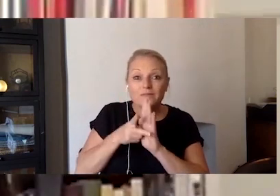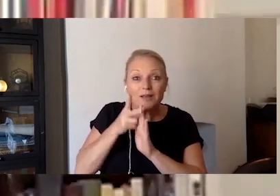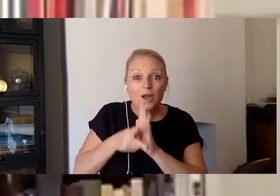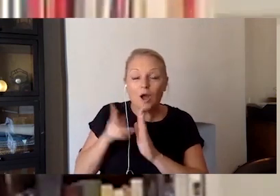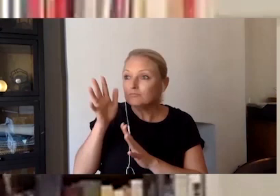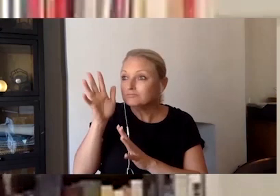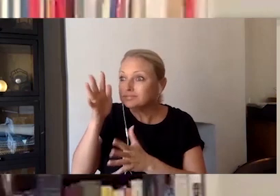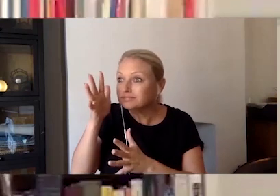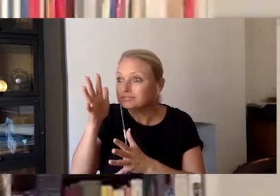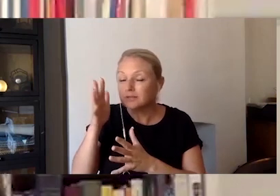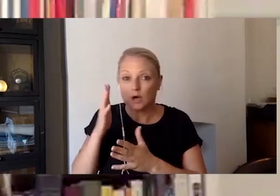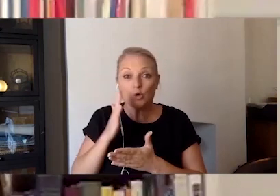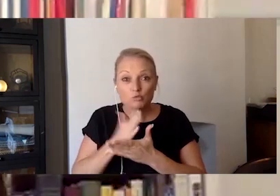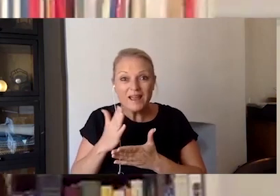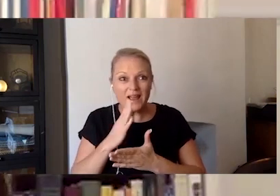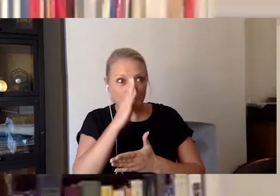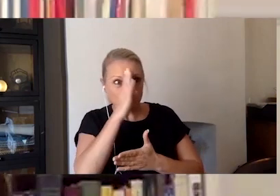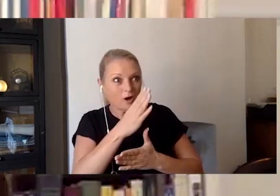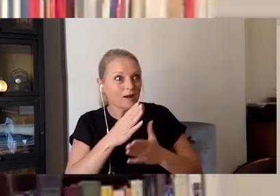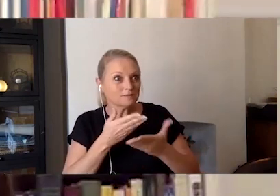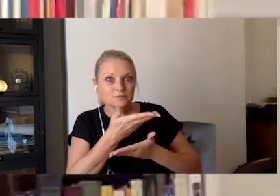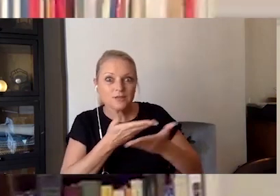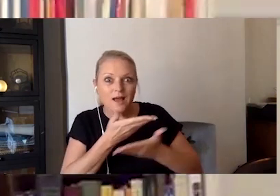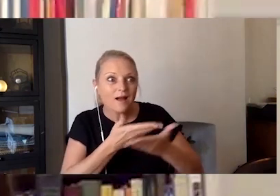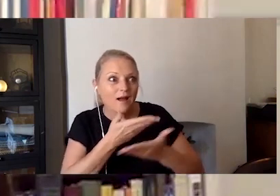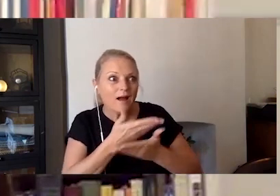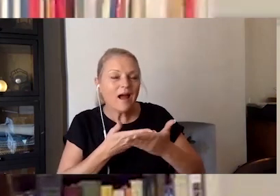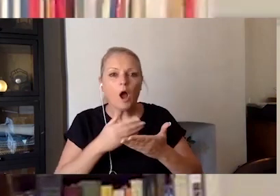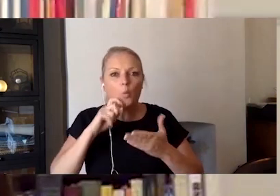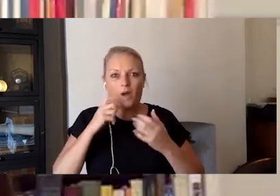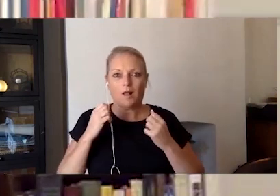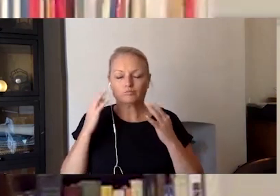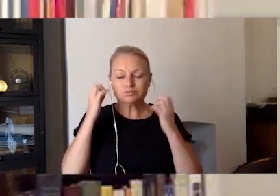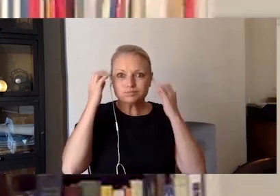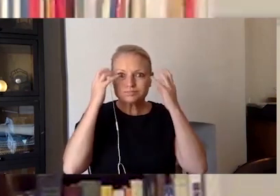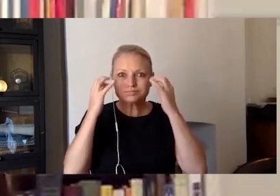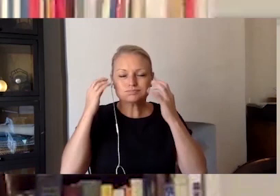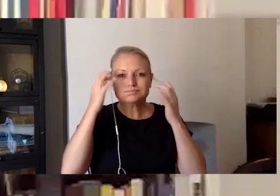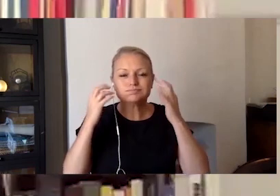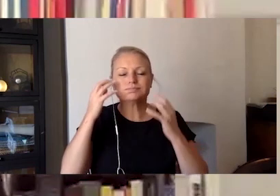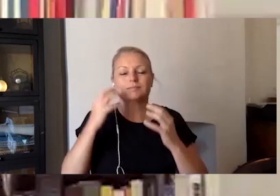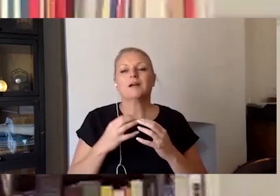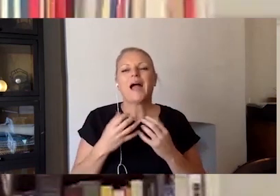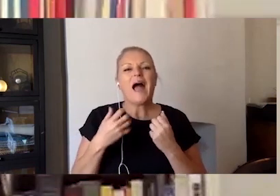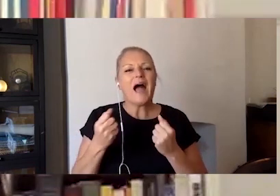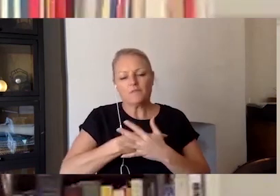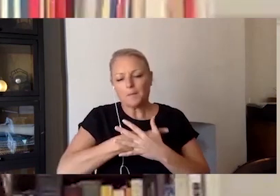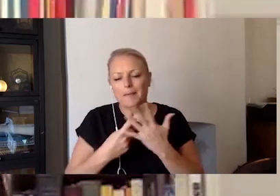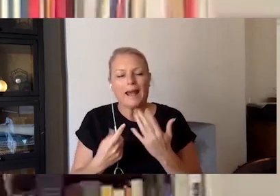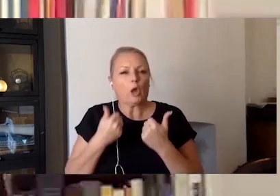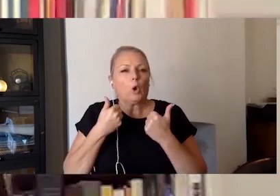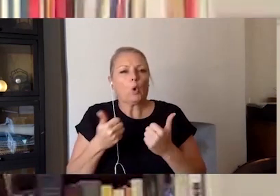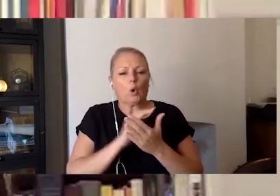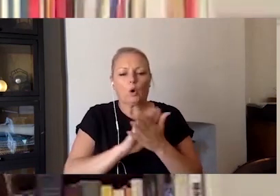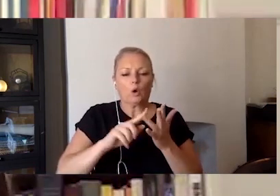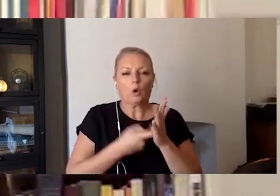matter? Oxytocin is one of the 3 feel-good hormones alongside dopamine and serotonin, which leaves us feeling good